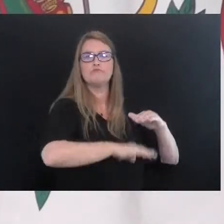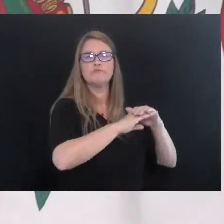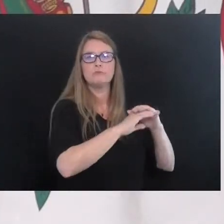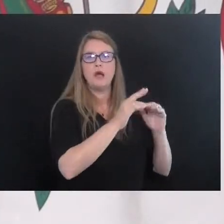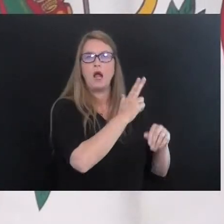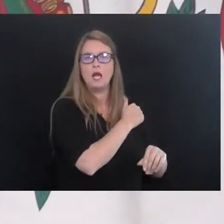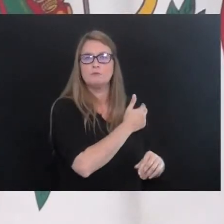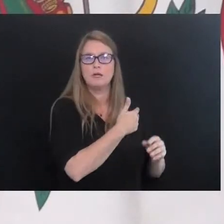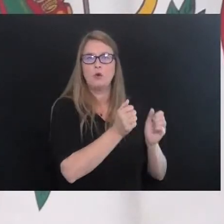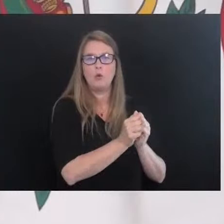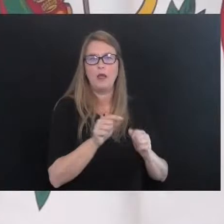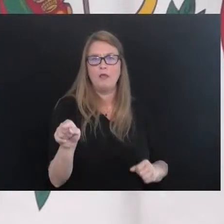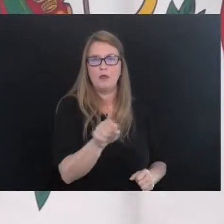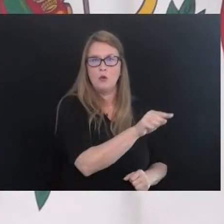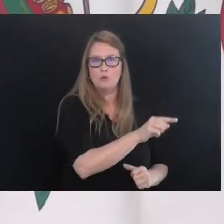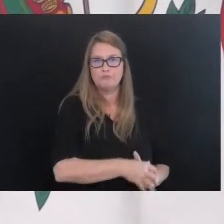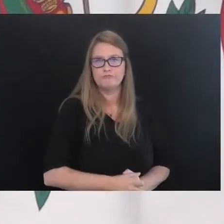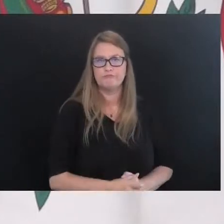overloaded at the hospital.